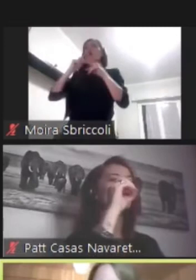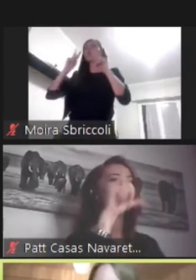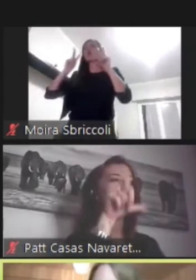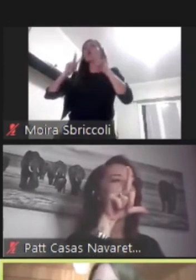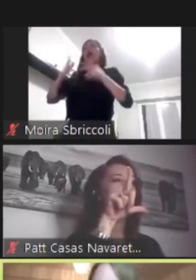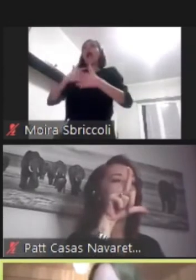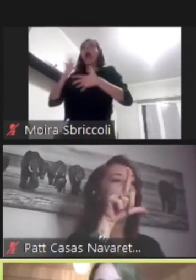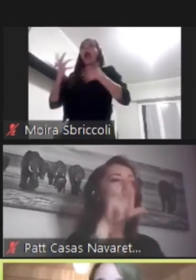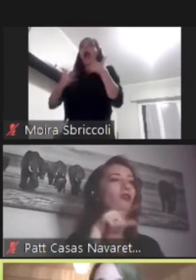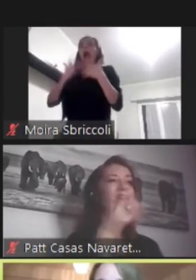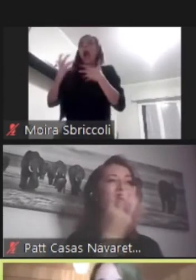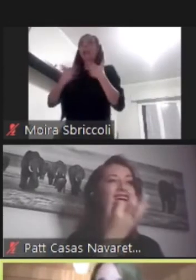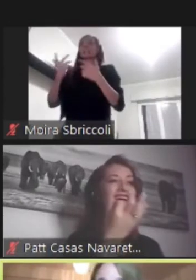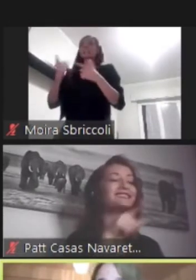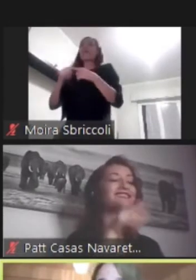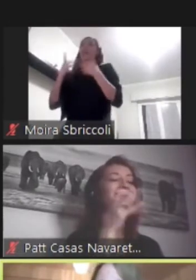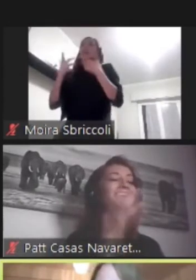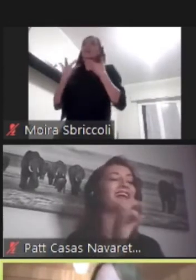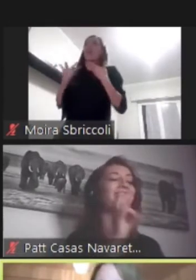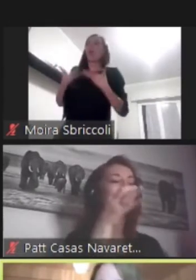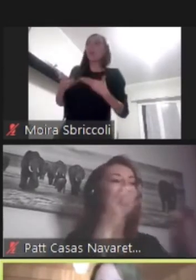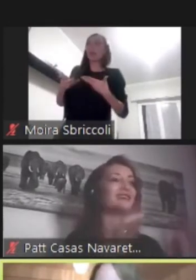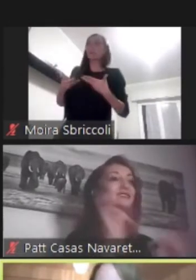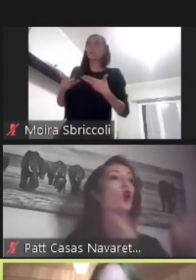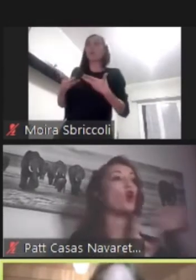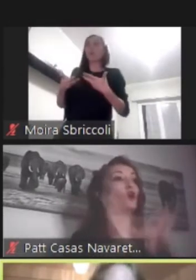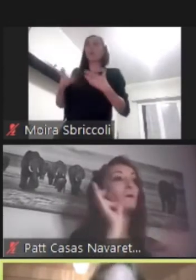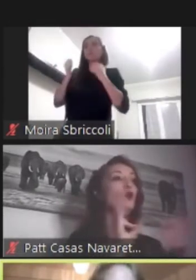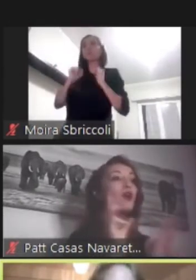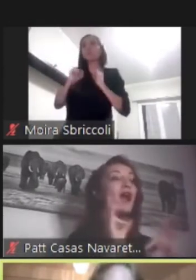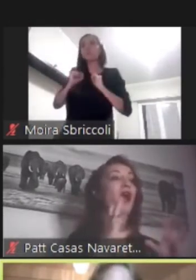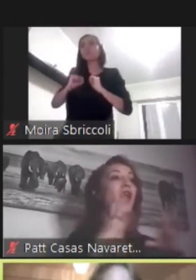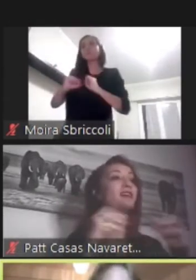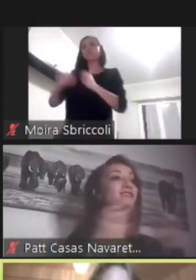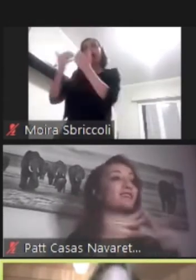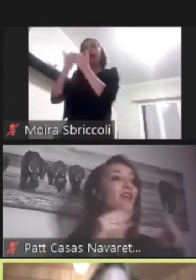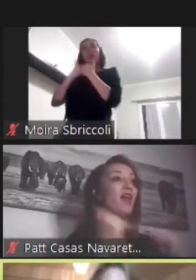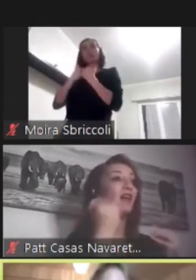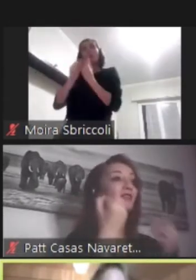it really is a great all-round product.